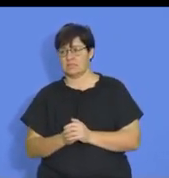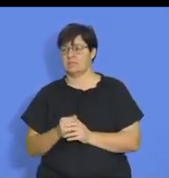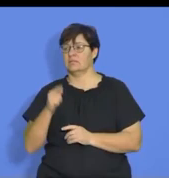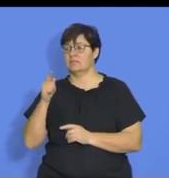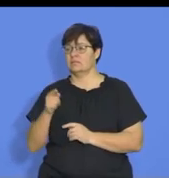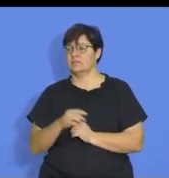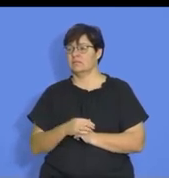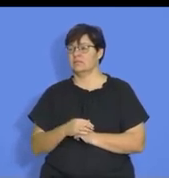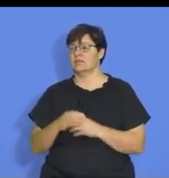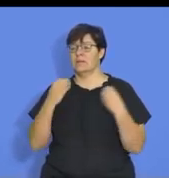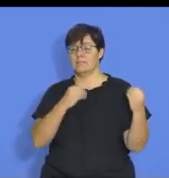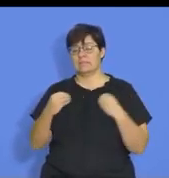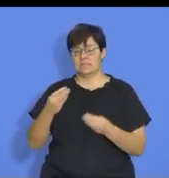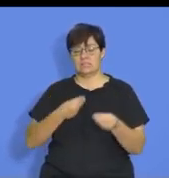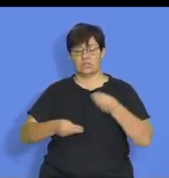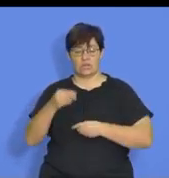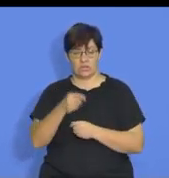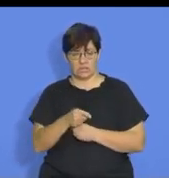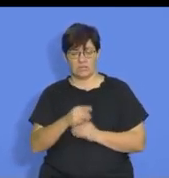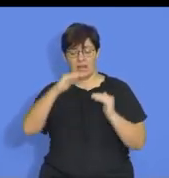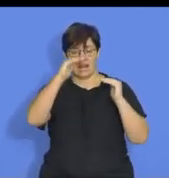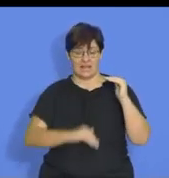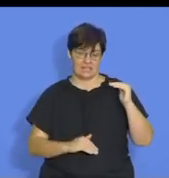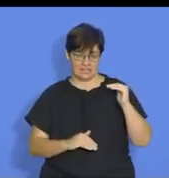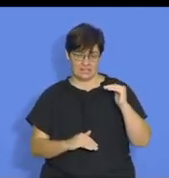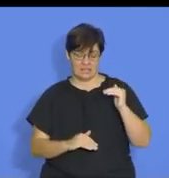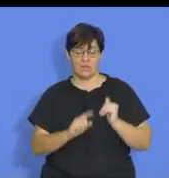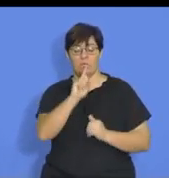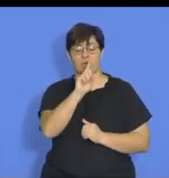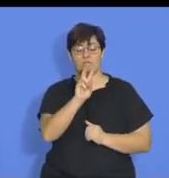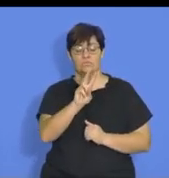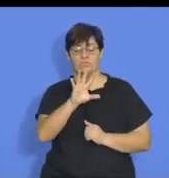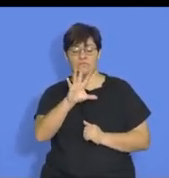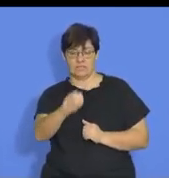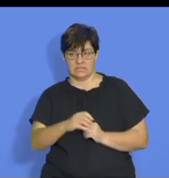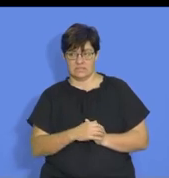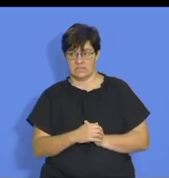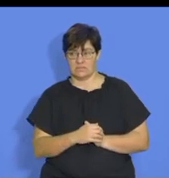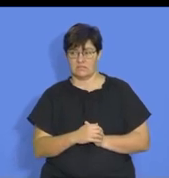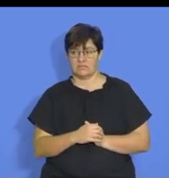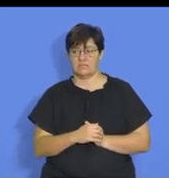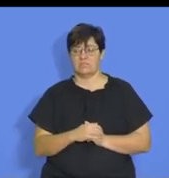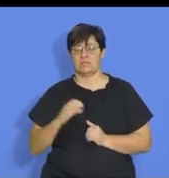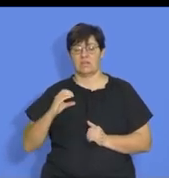plus minus. My trading stock, or the business's trading stock, decreases by